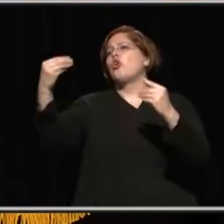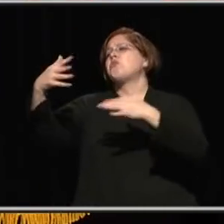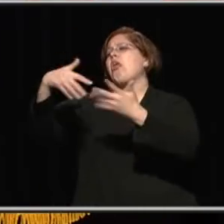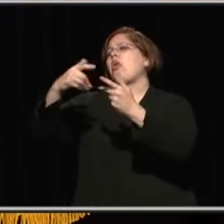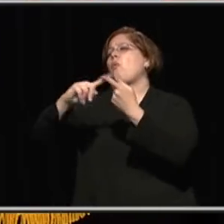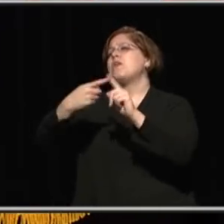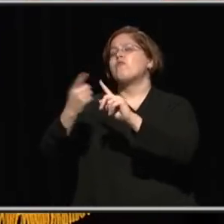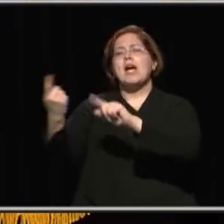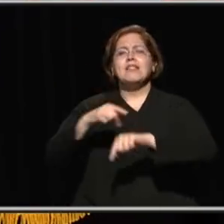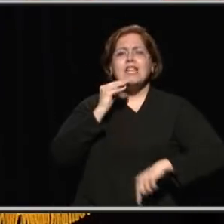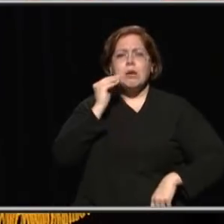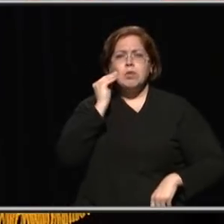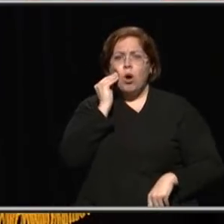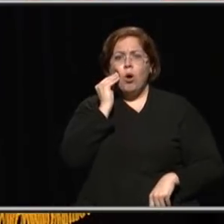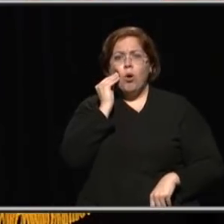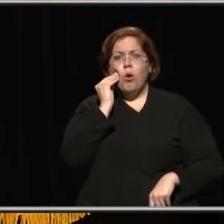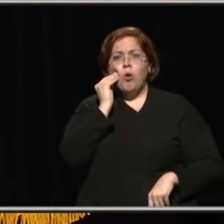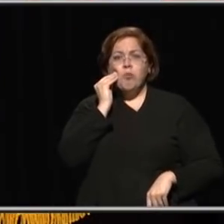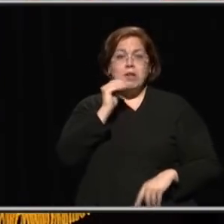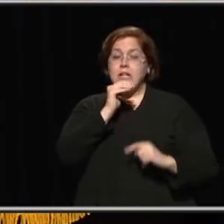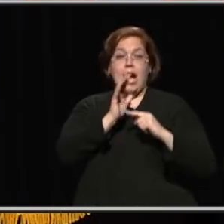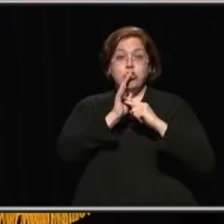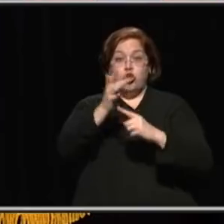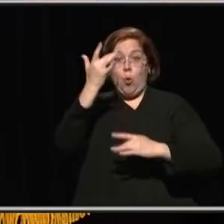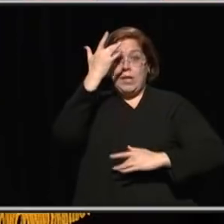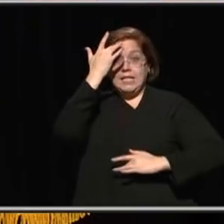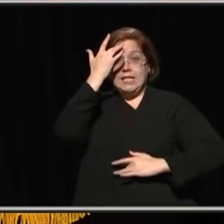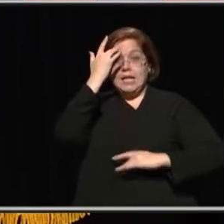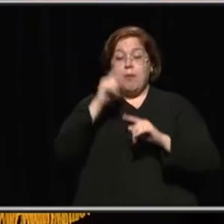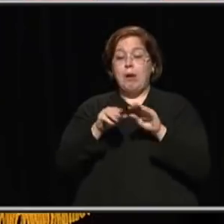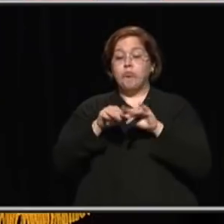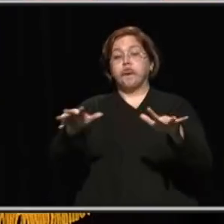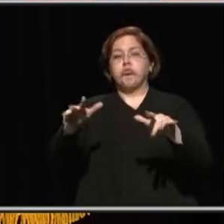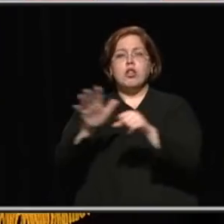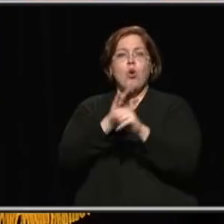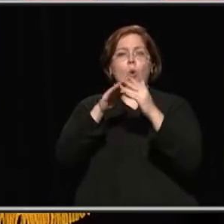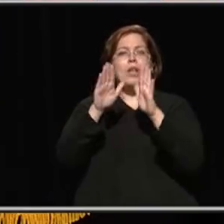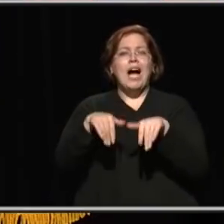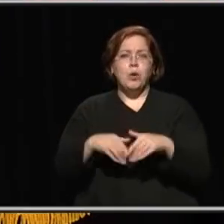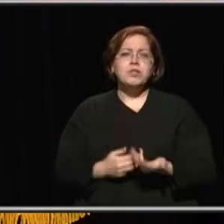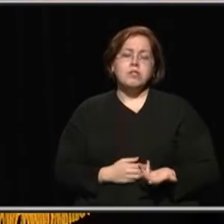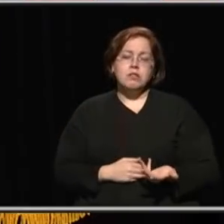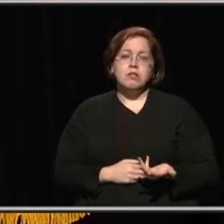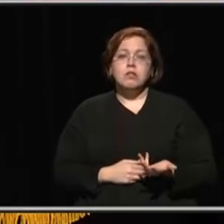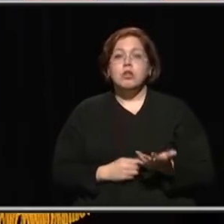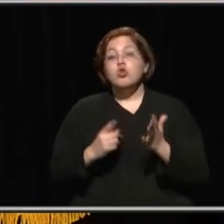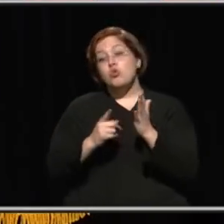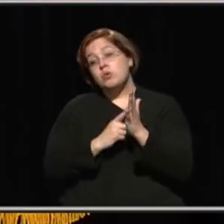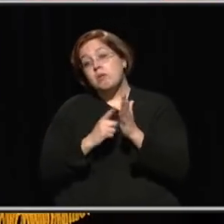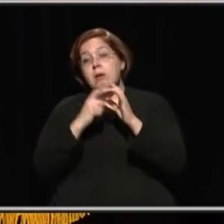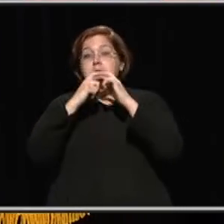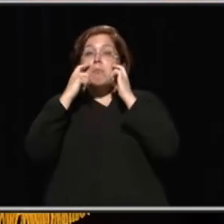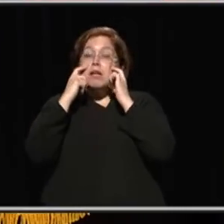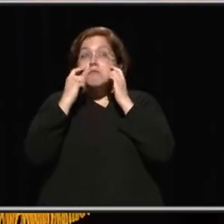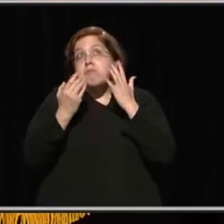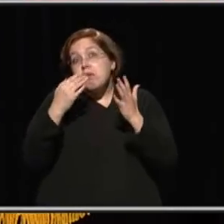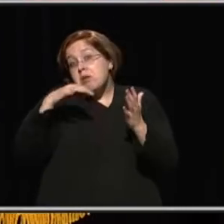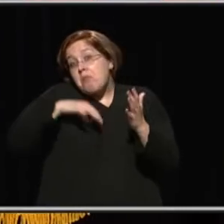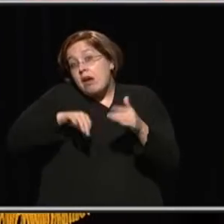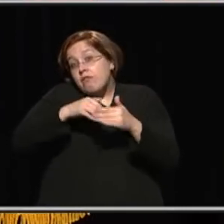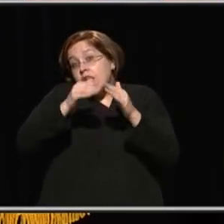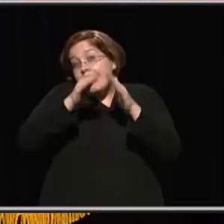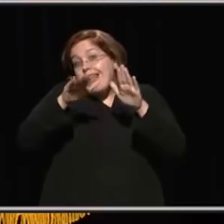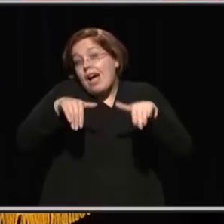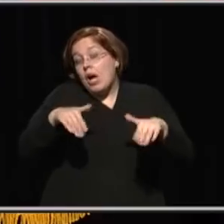home and is asymptomatic and infects the entire home. So at times a mask may be useful in the house